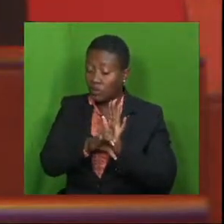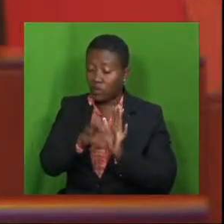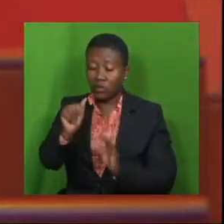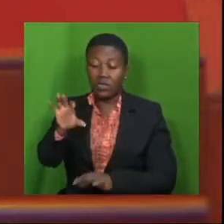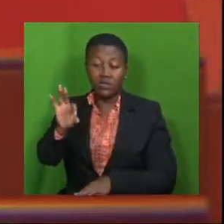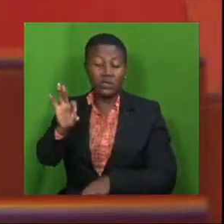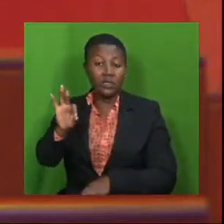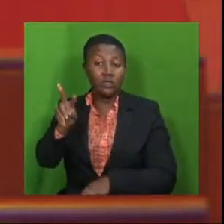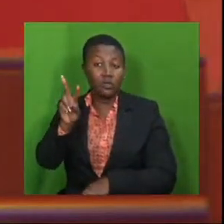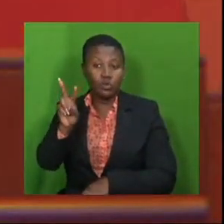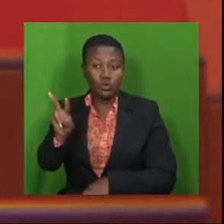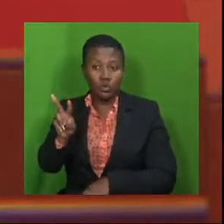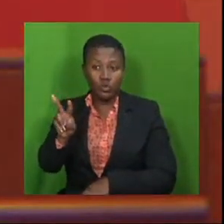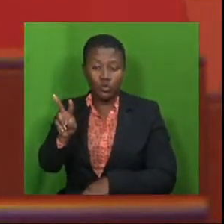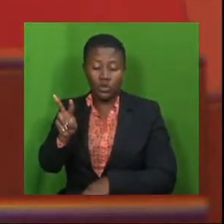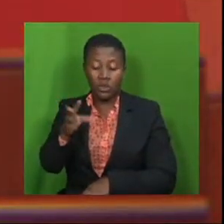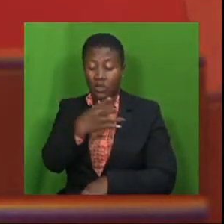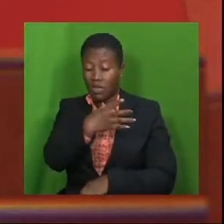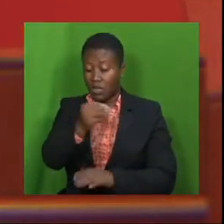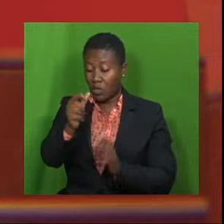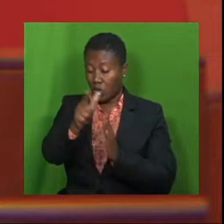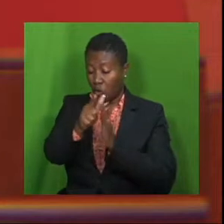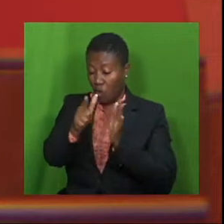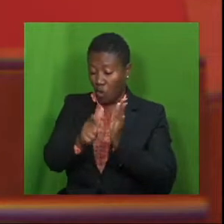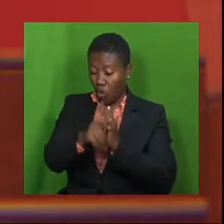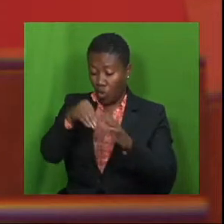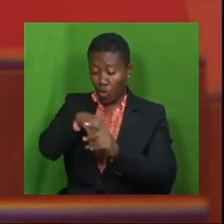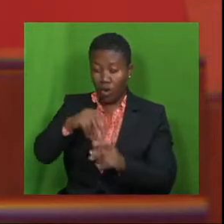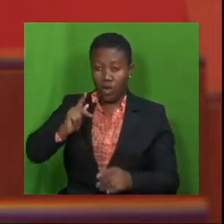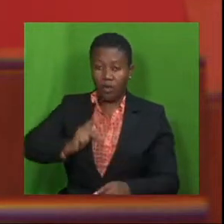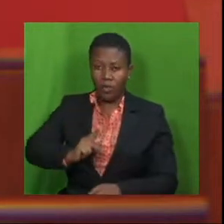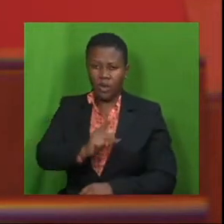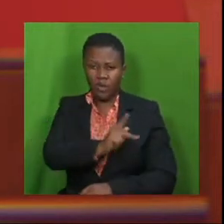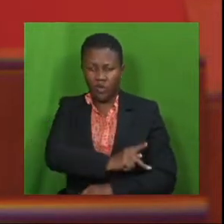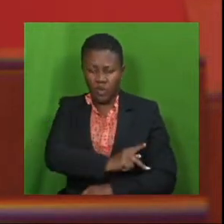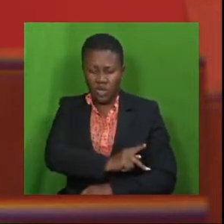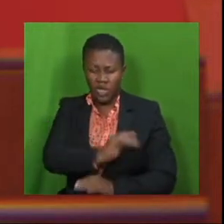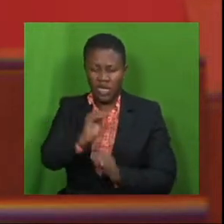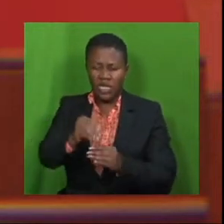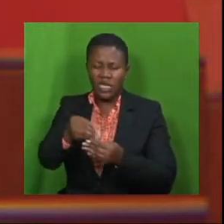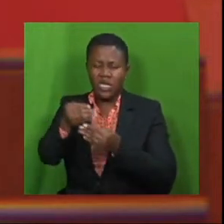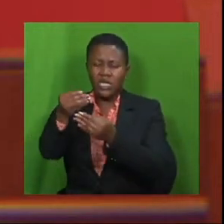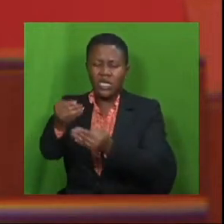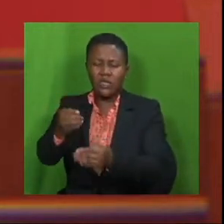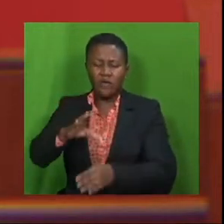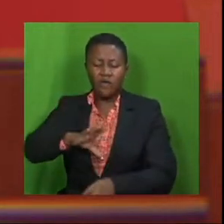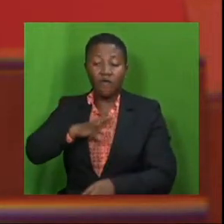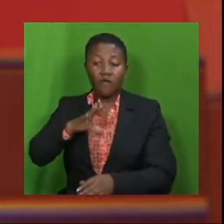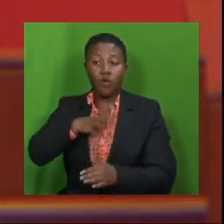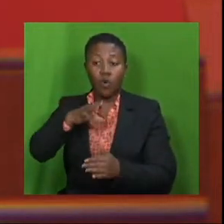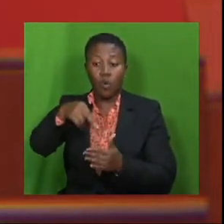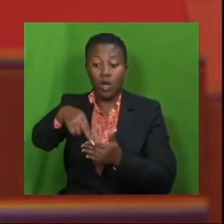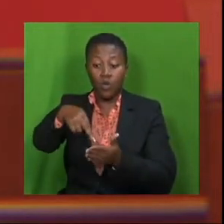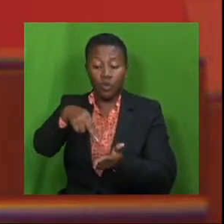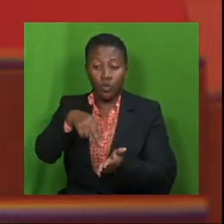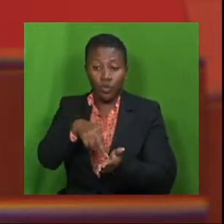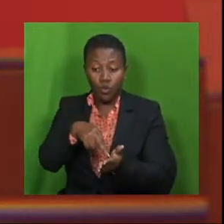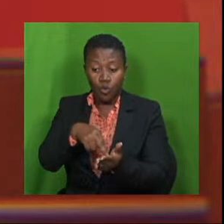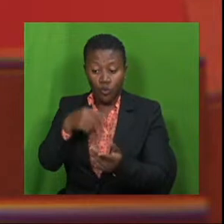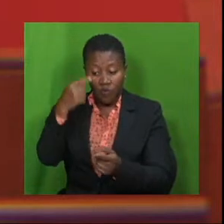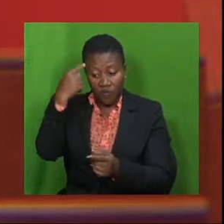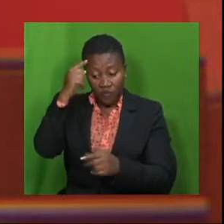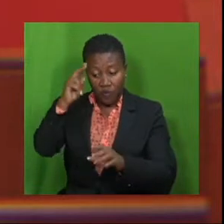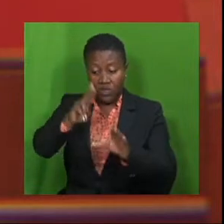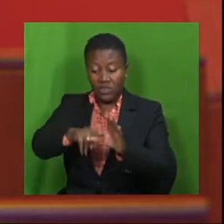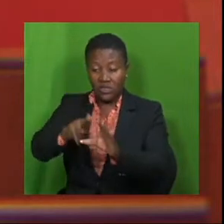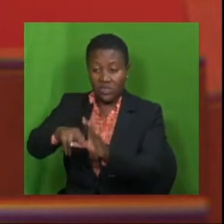1992, and the standing orders of Parliament impose formal rules of attendance of sittings of Parliament and committee